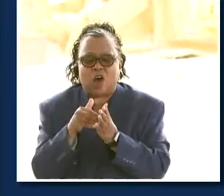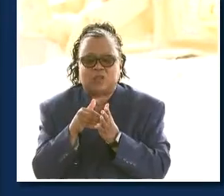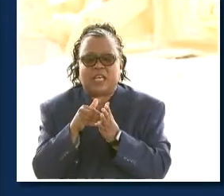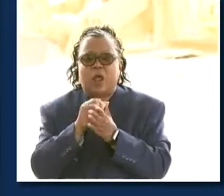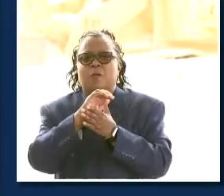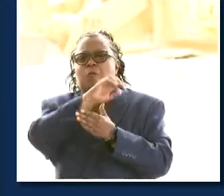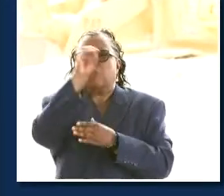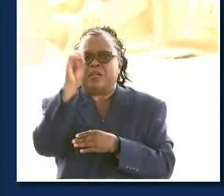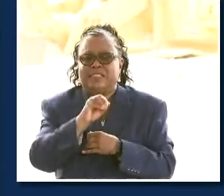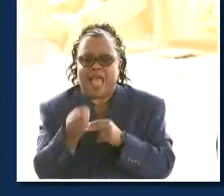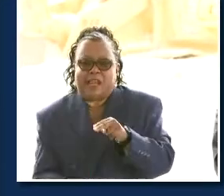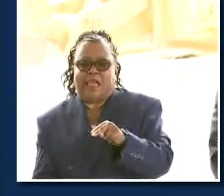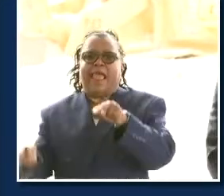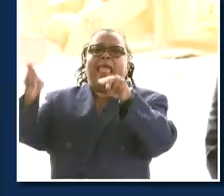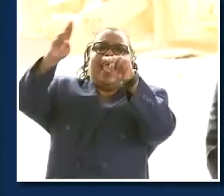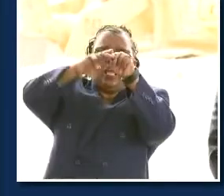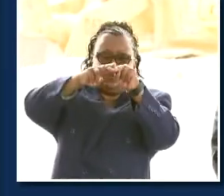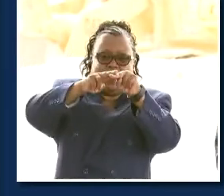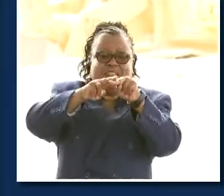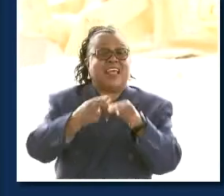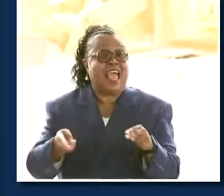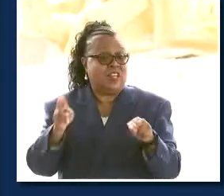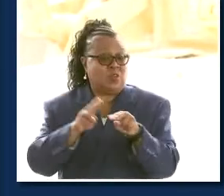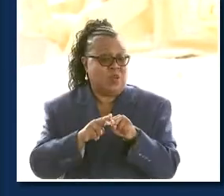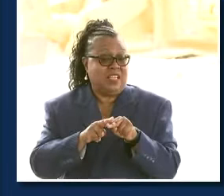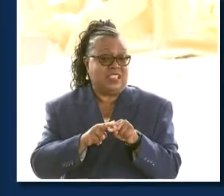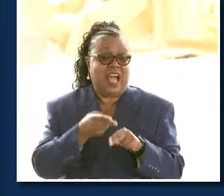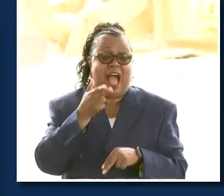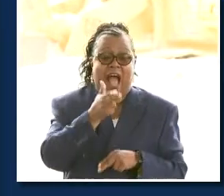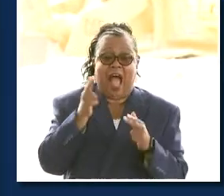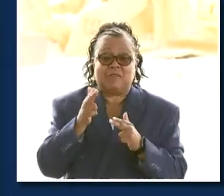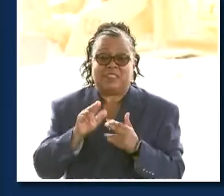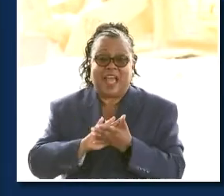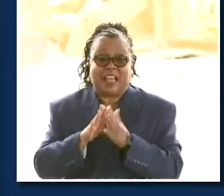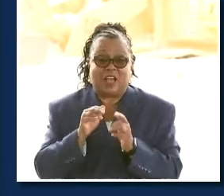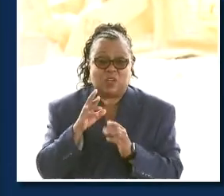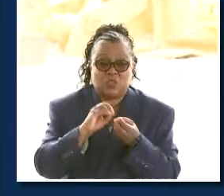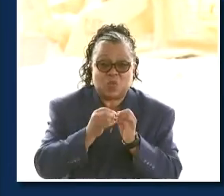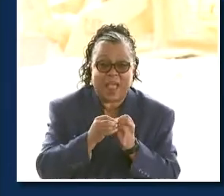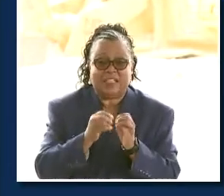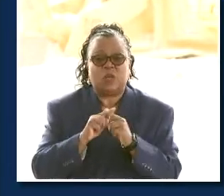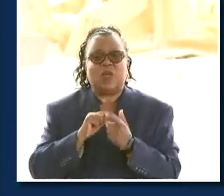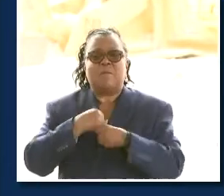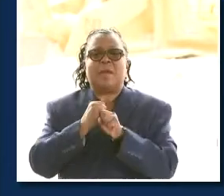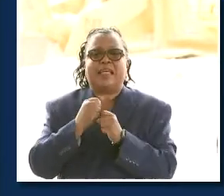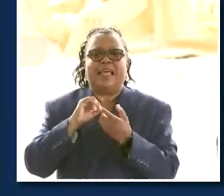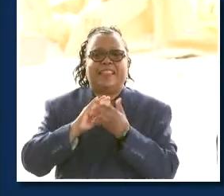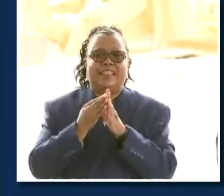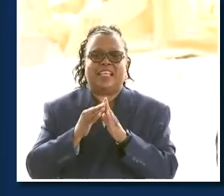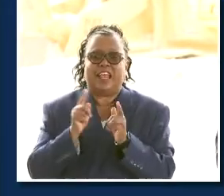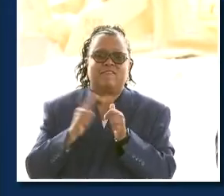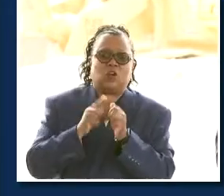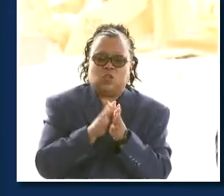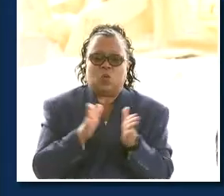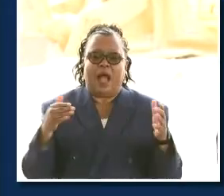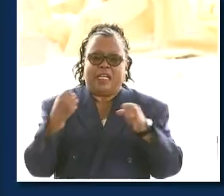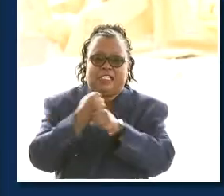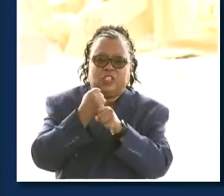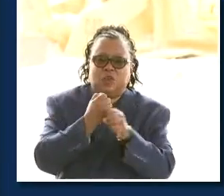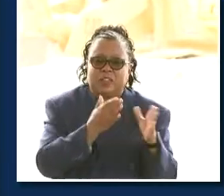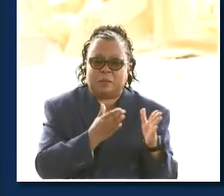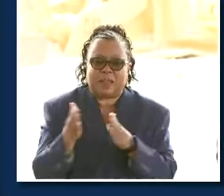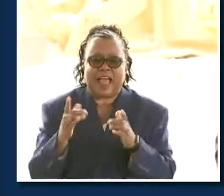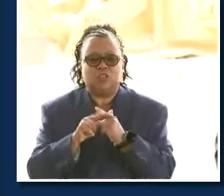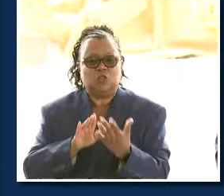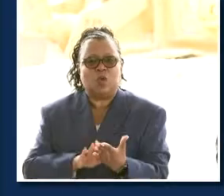1,400,000% increase. We've increased our homicide clearance rates. We've created the city's first wide strategic plan